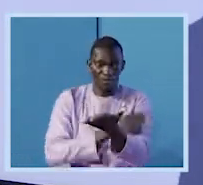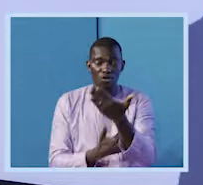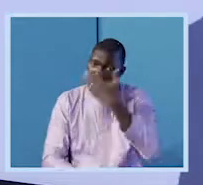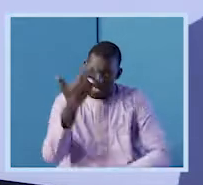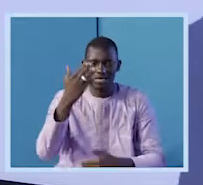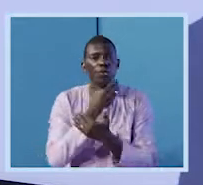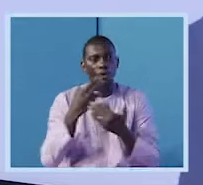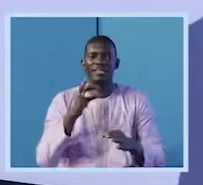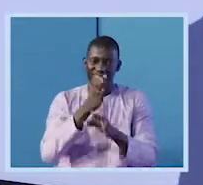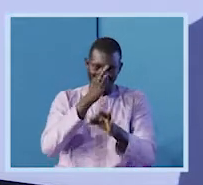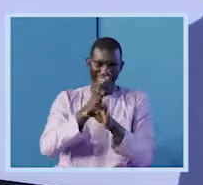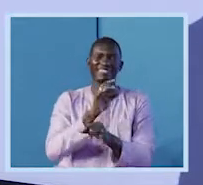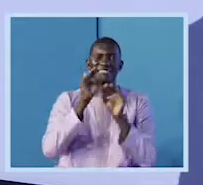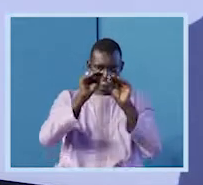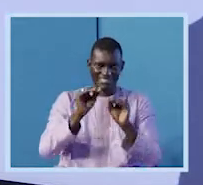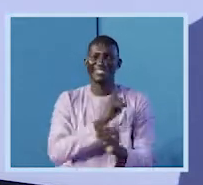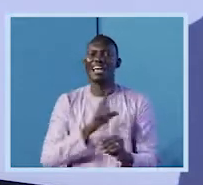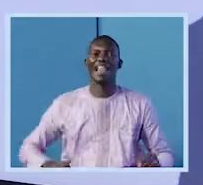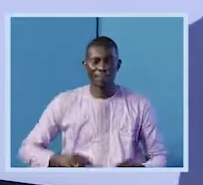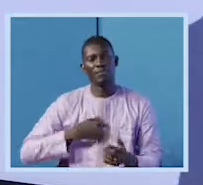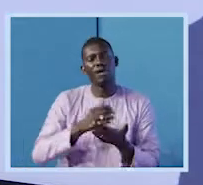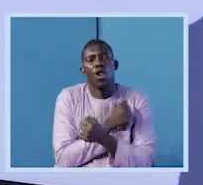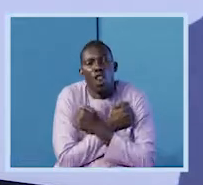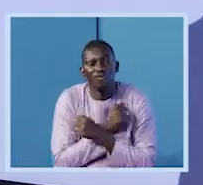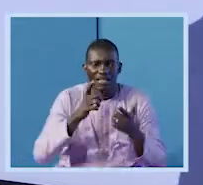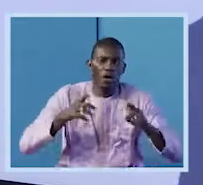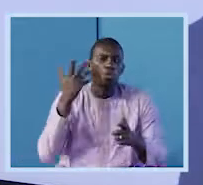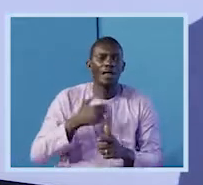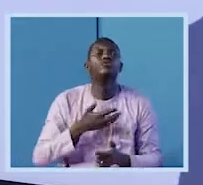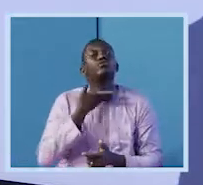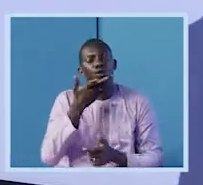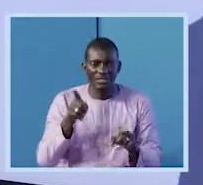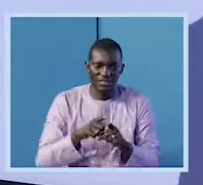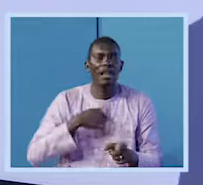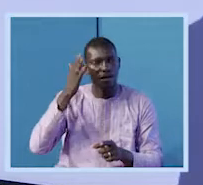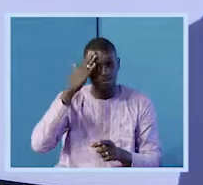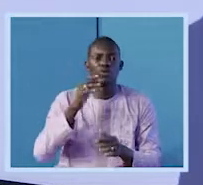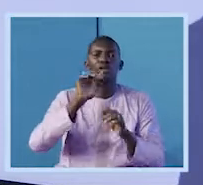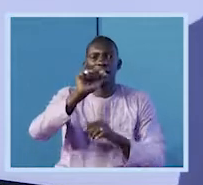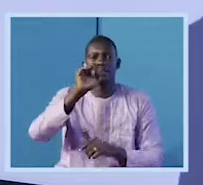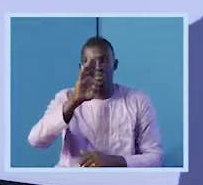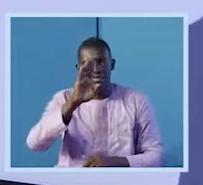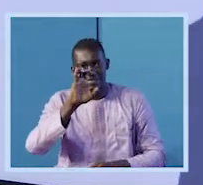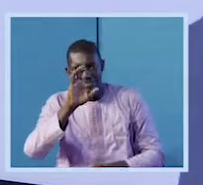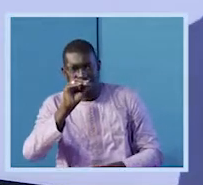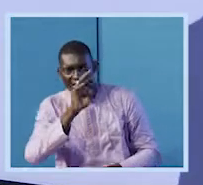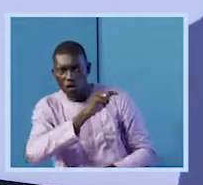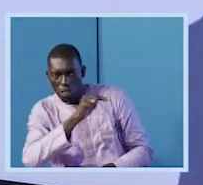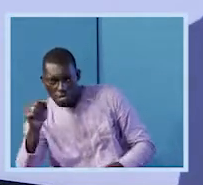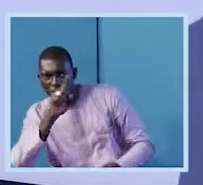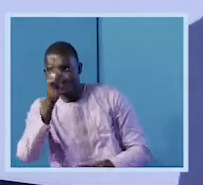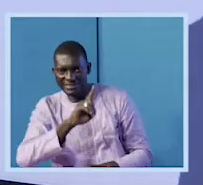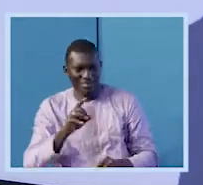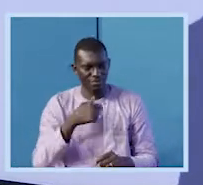the interest, I had the I had loved the language even when I was young. Okay. So I know the alphabet from A to Z, you know. So, you know, that